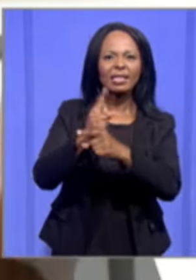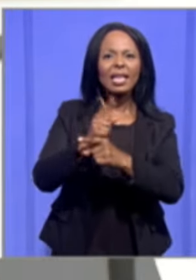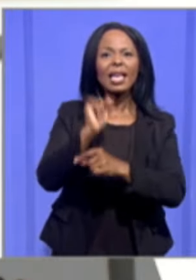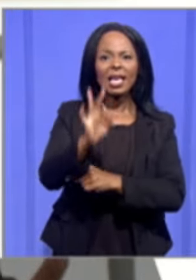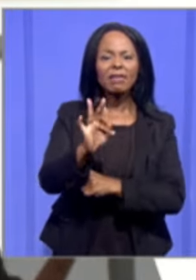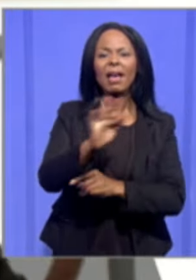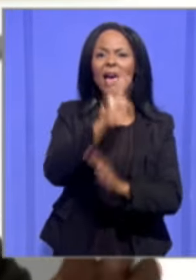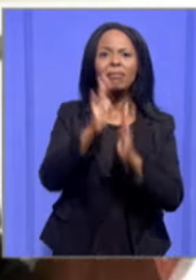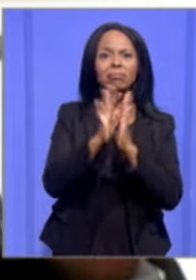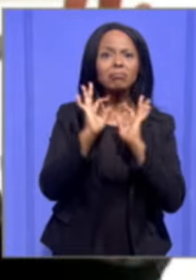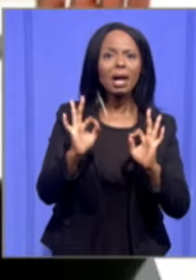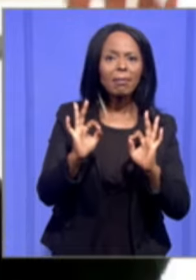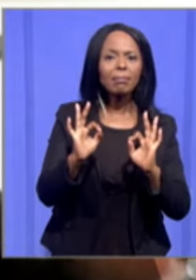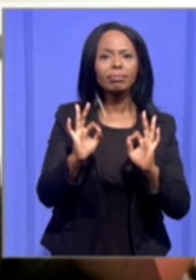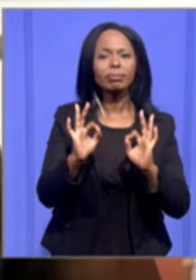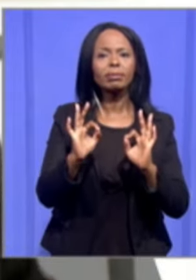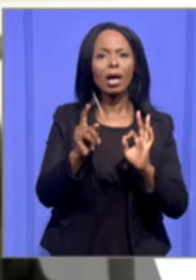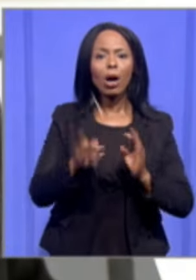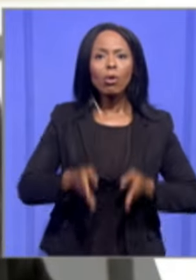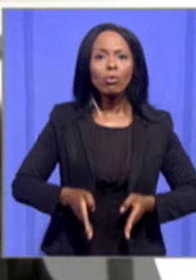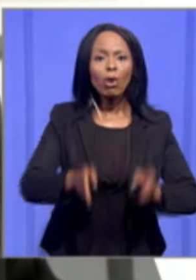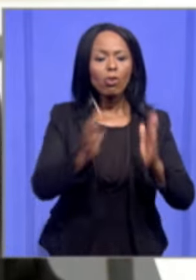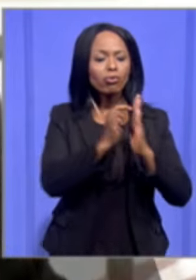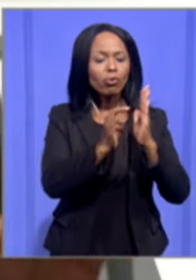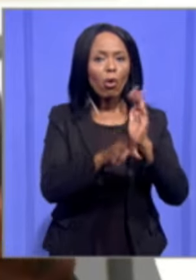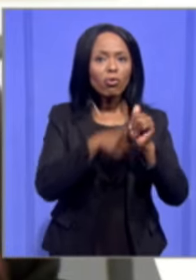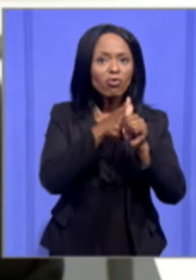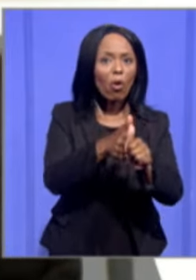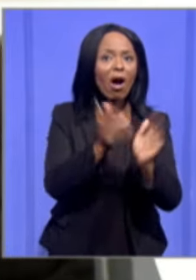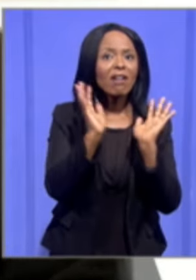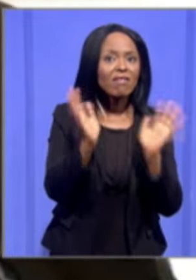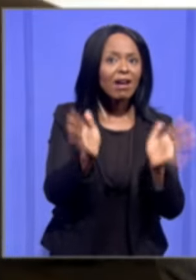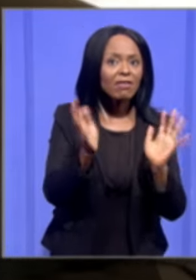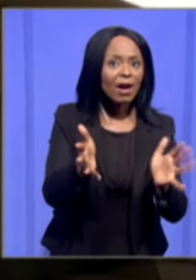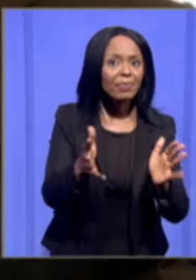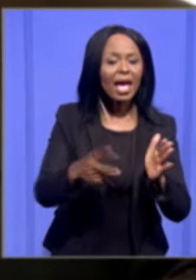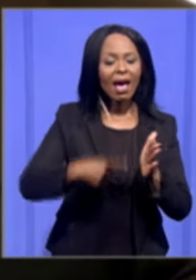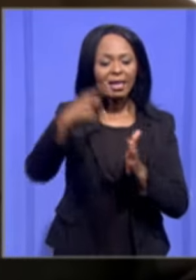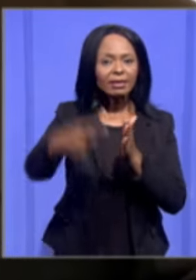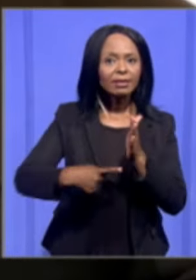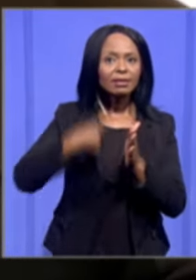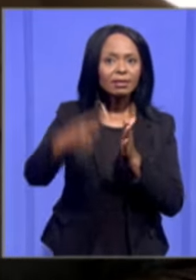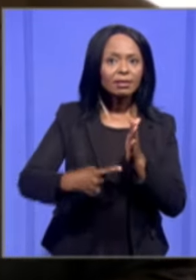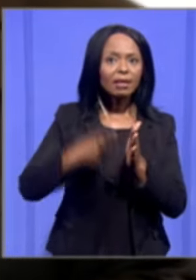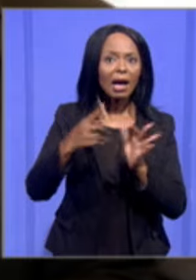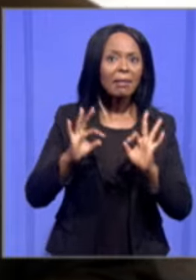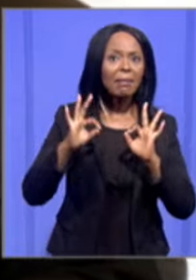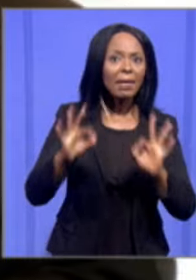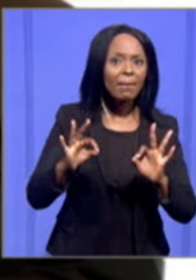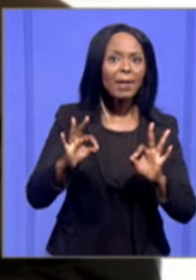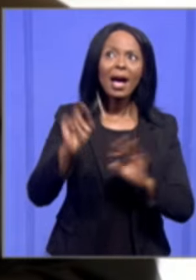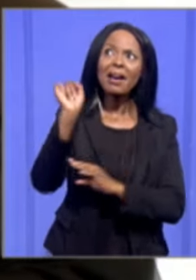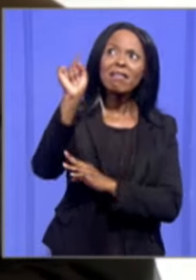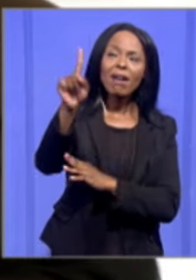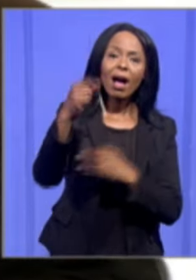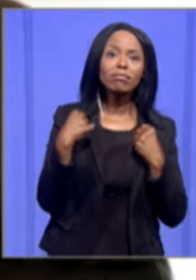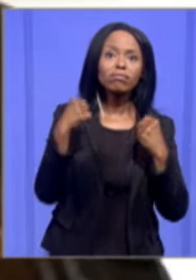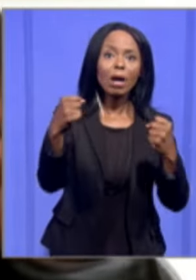di check-iwe gore are they roadworthy. Are they the types that should take long